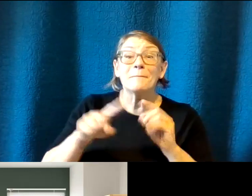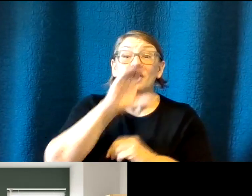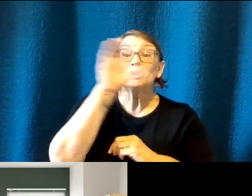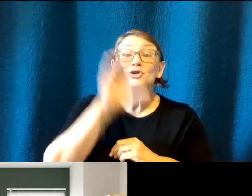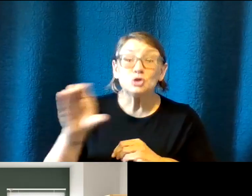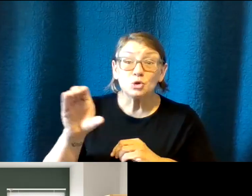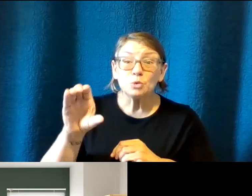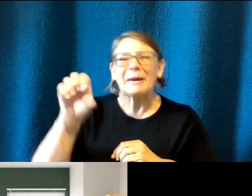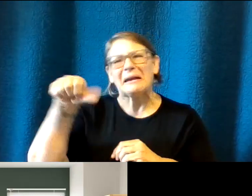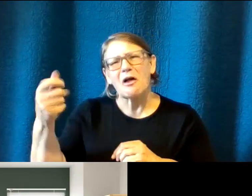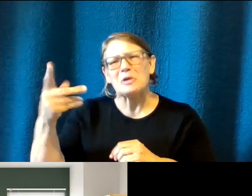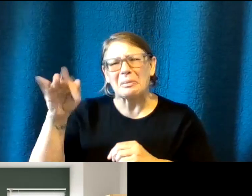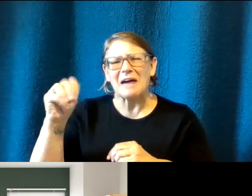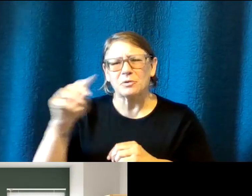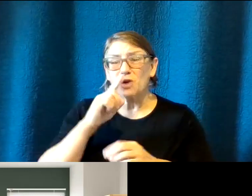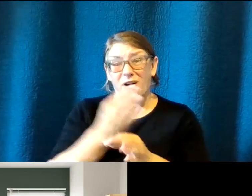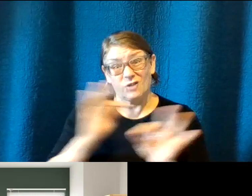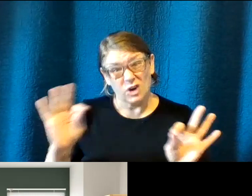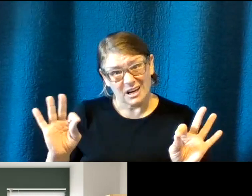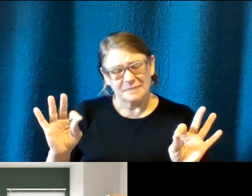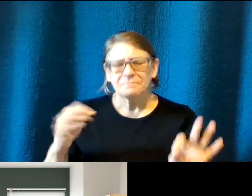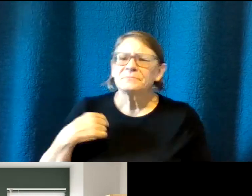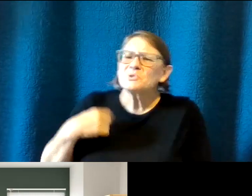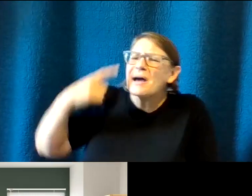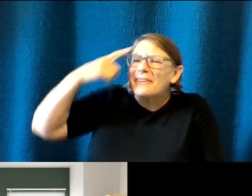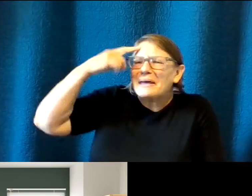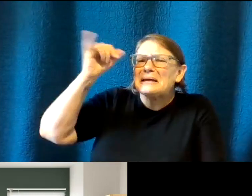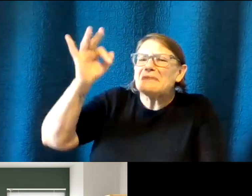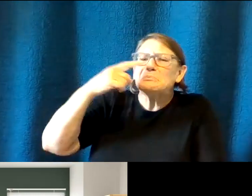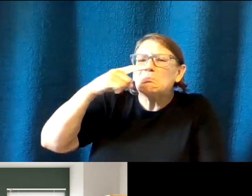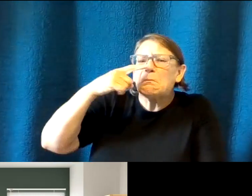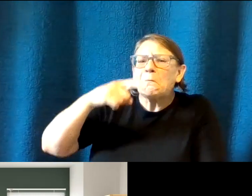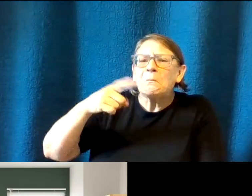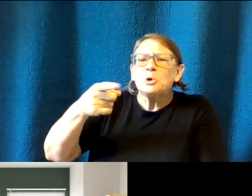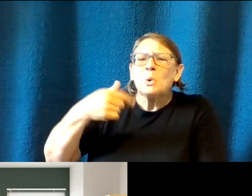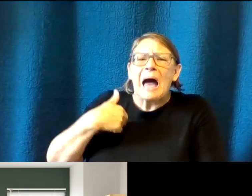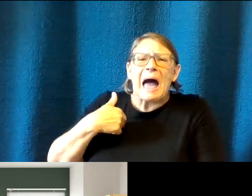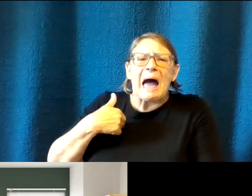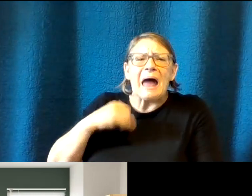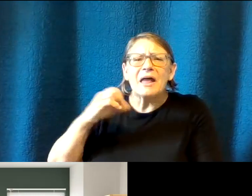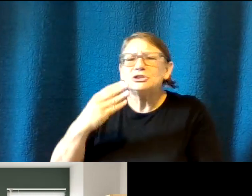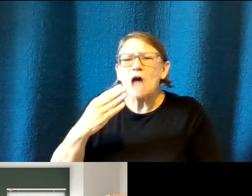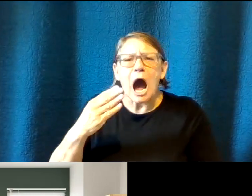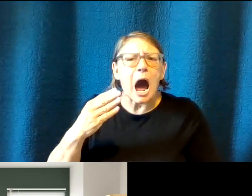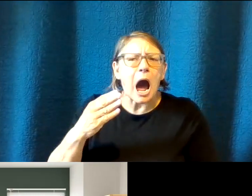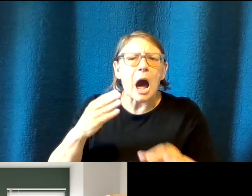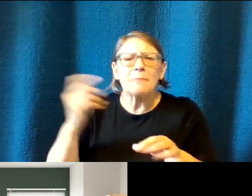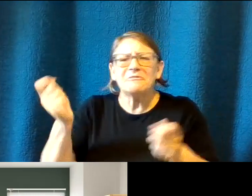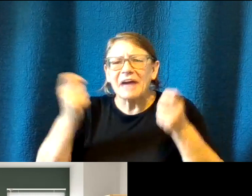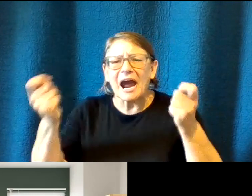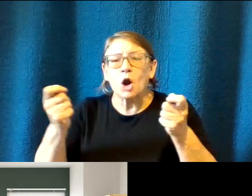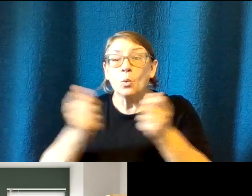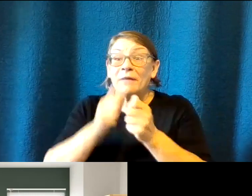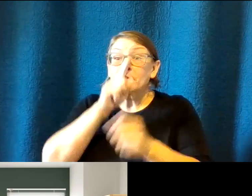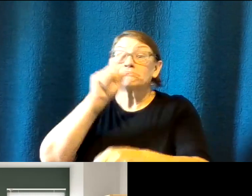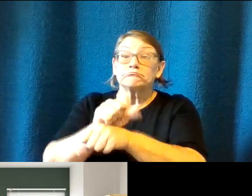wouldn't cost. I'm just thinking if there was a job fair and let's say you had an interpreter for 2 hours, and they could